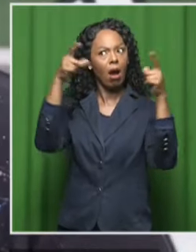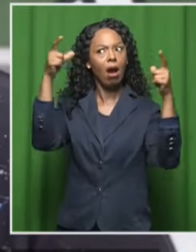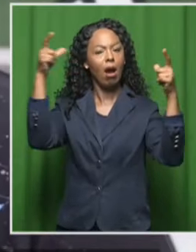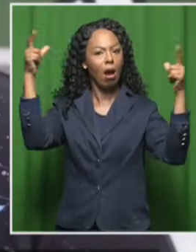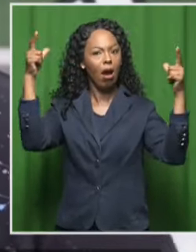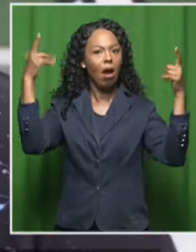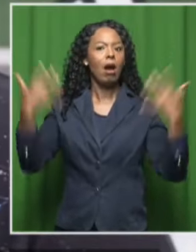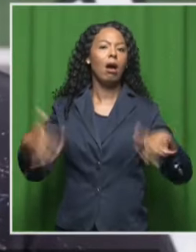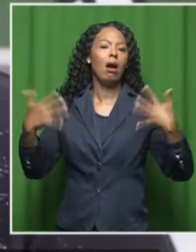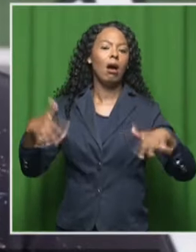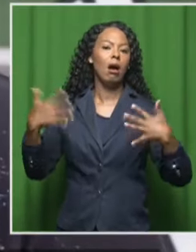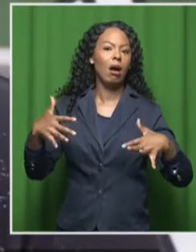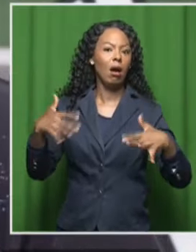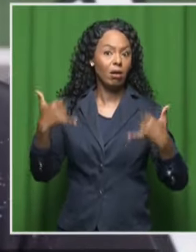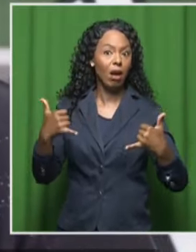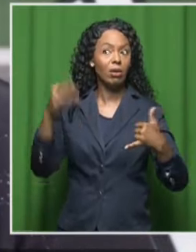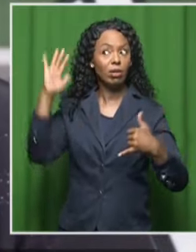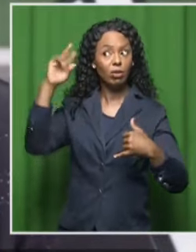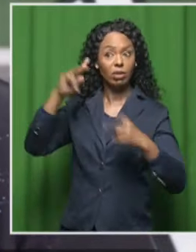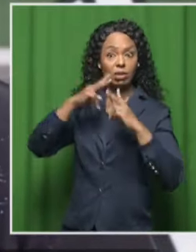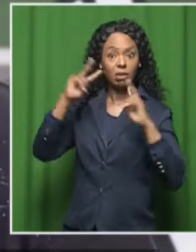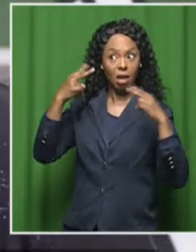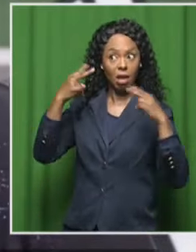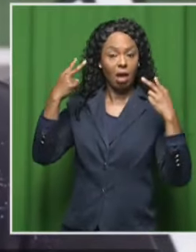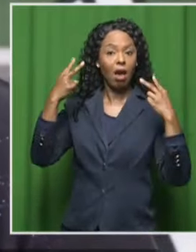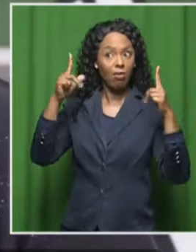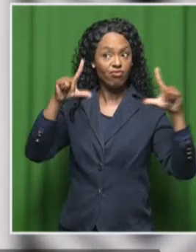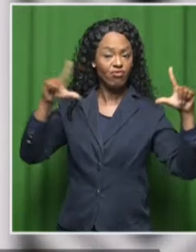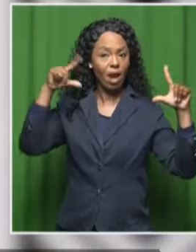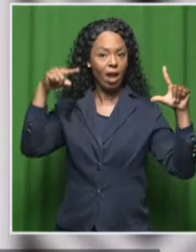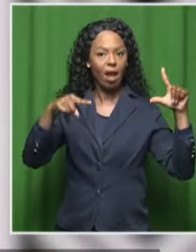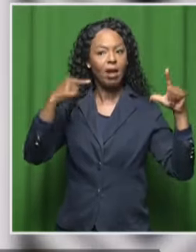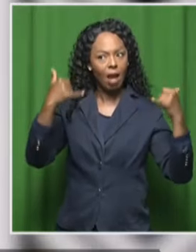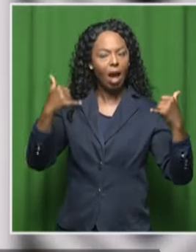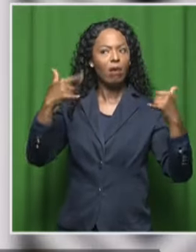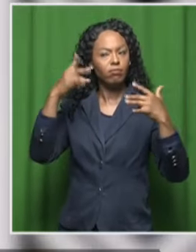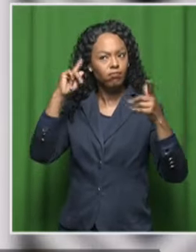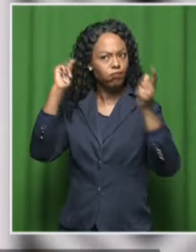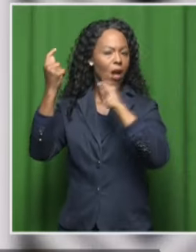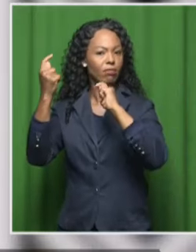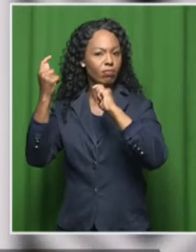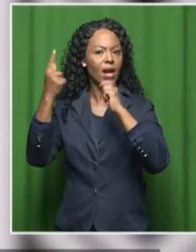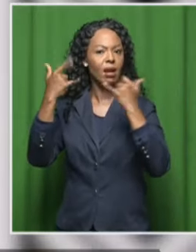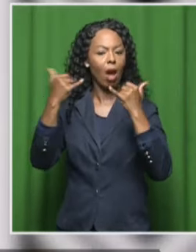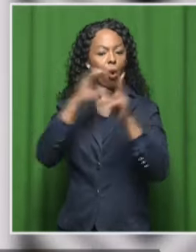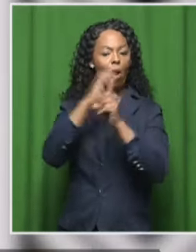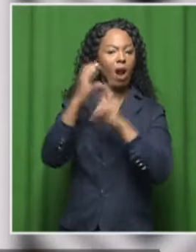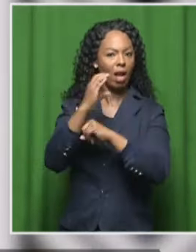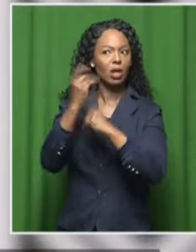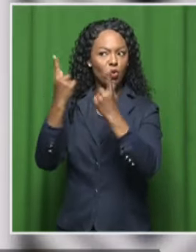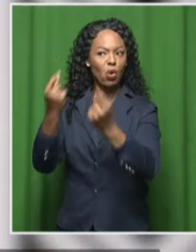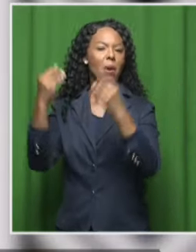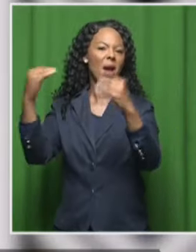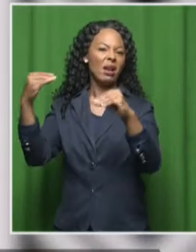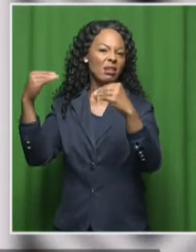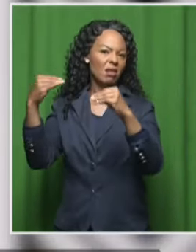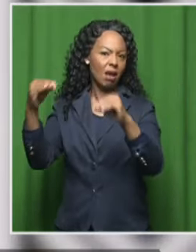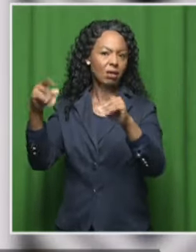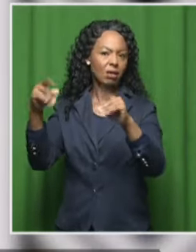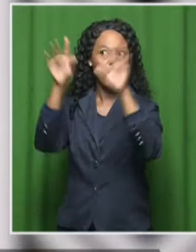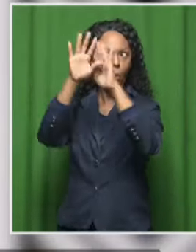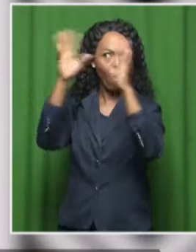background. So most of the thing that makes me, I want to take Ndebele to a business and to the world. When I start my journey, when I used to attend